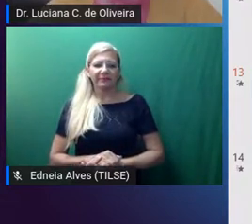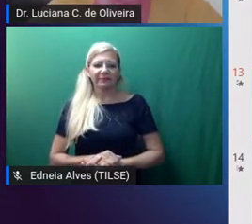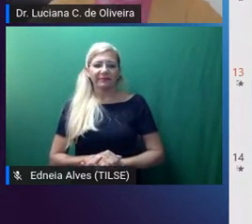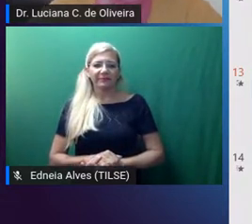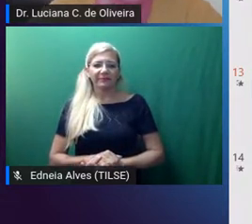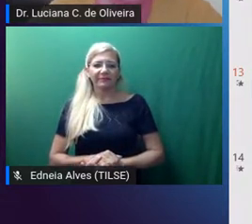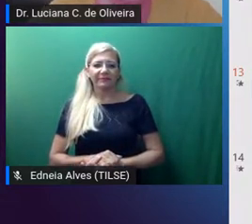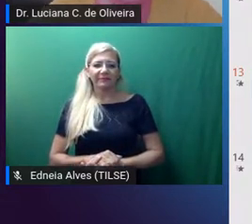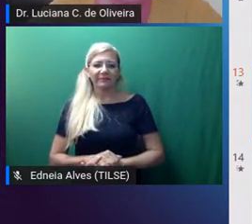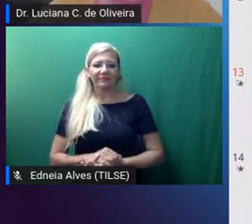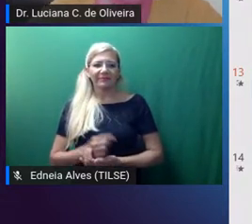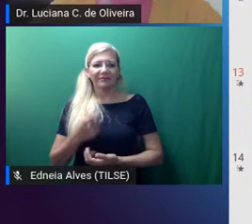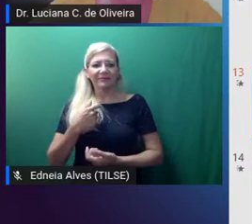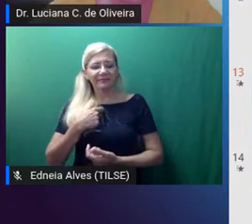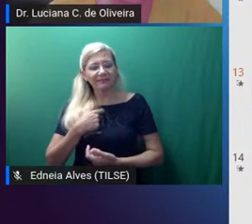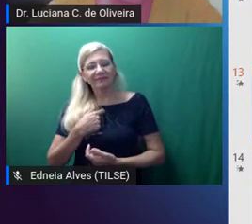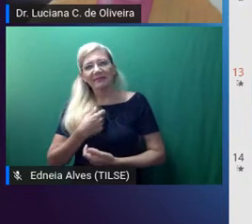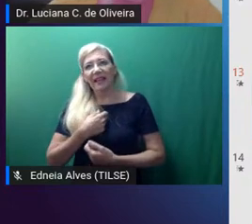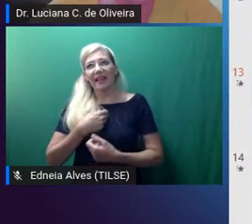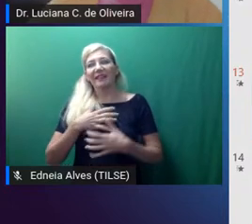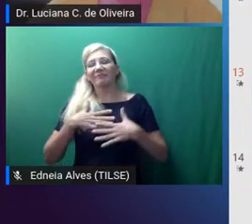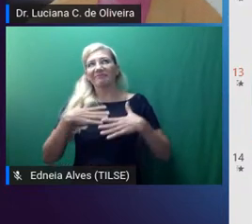I'm very good with wait time, so.